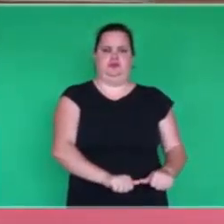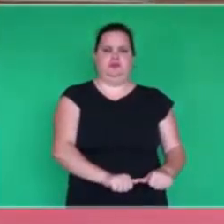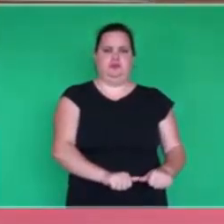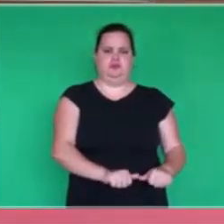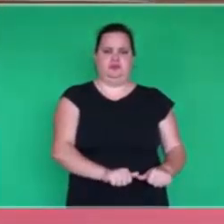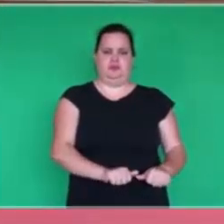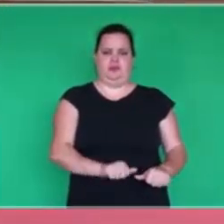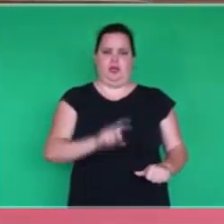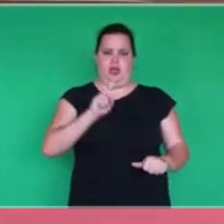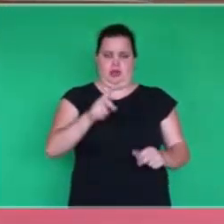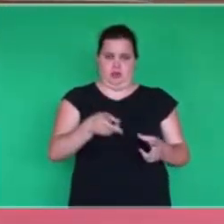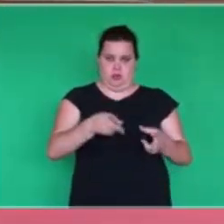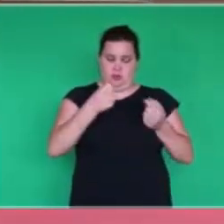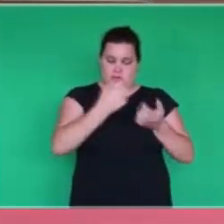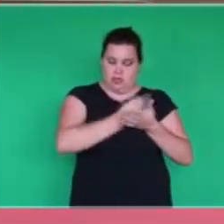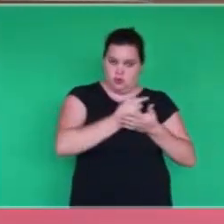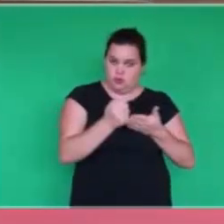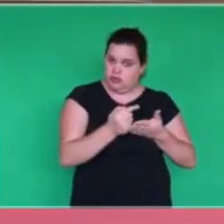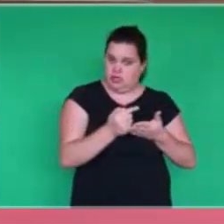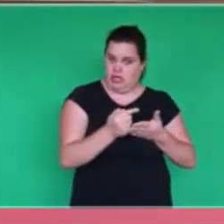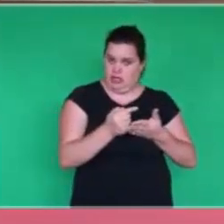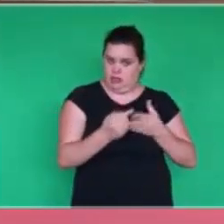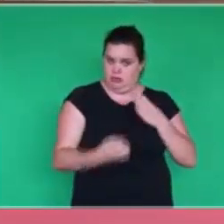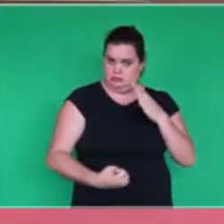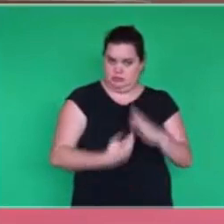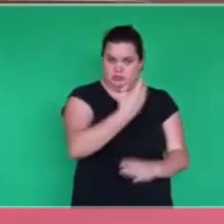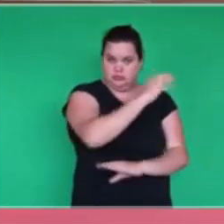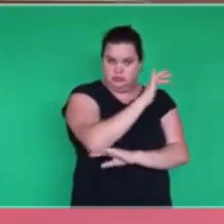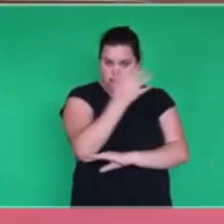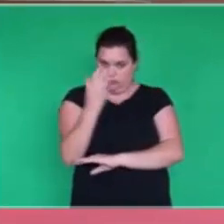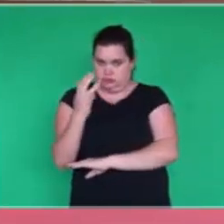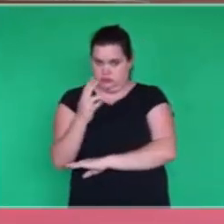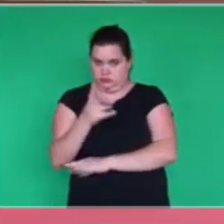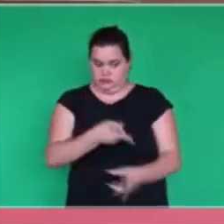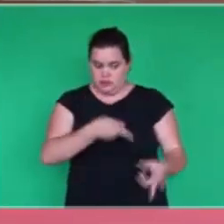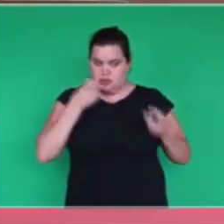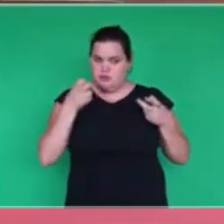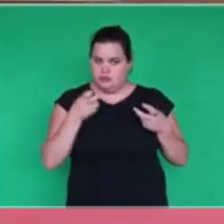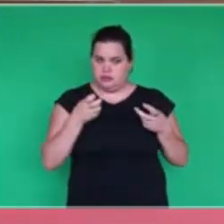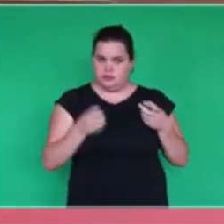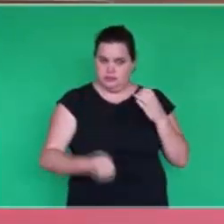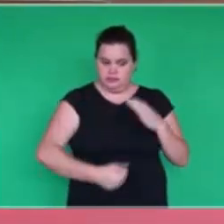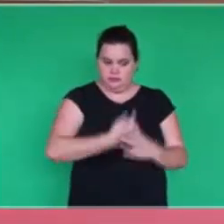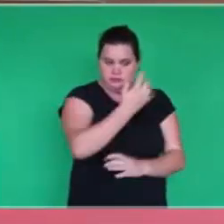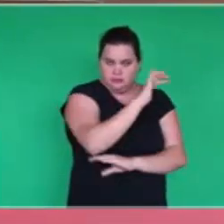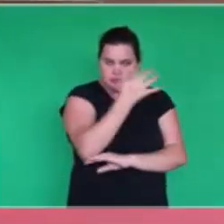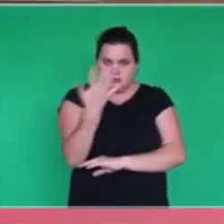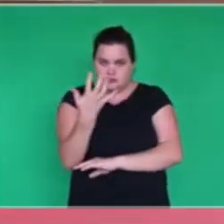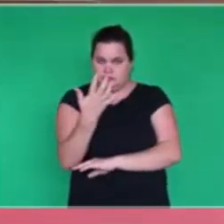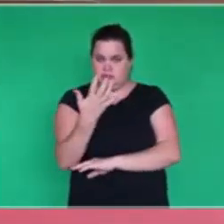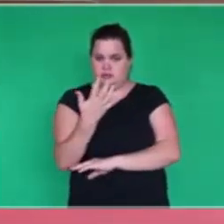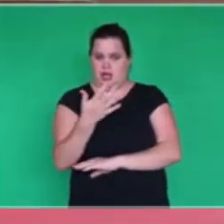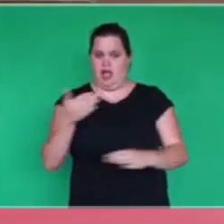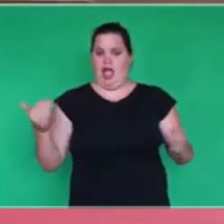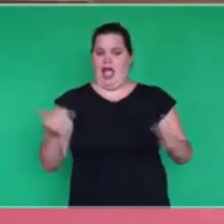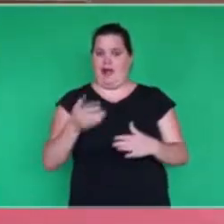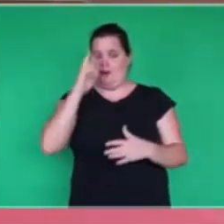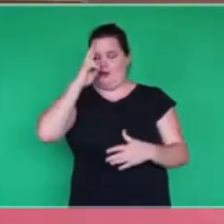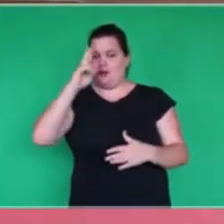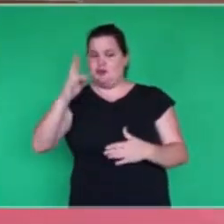The work which was initiated and created in the book of Genesis, that work of creation shall